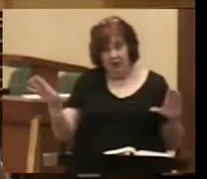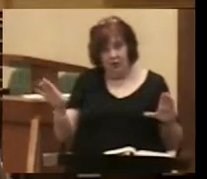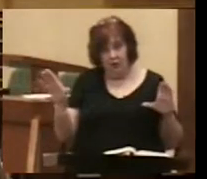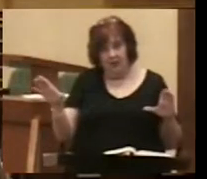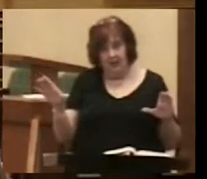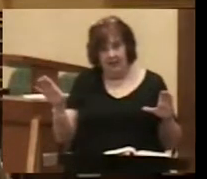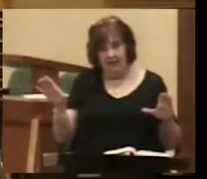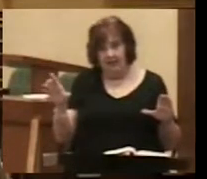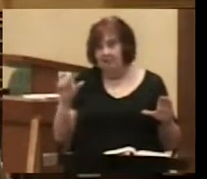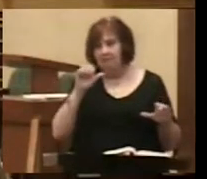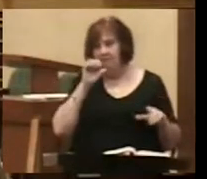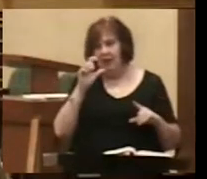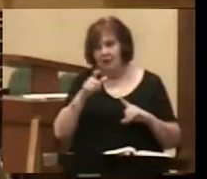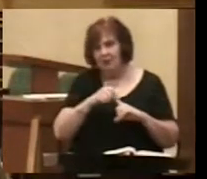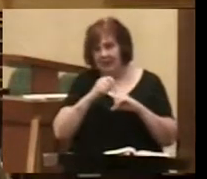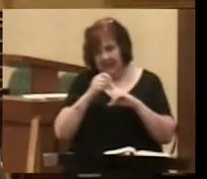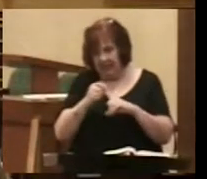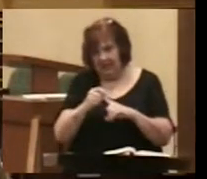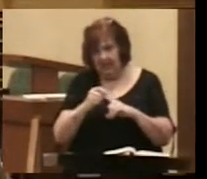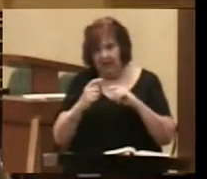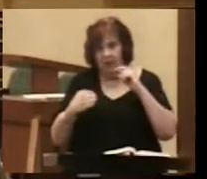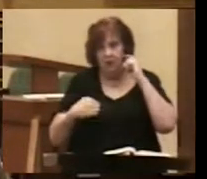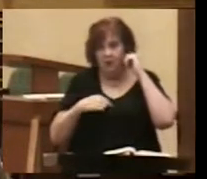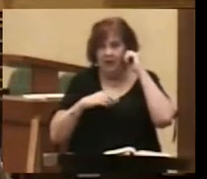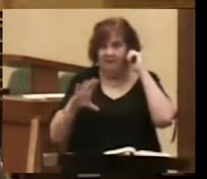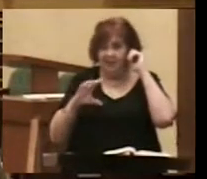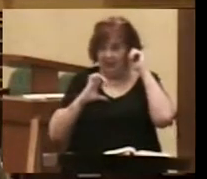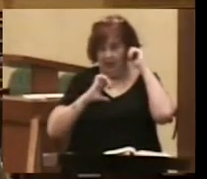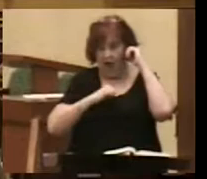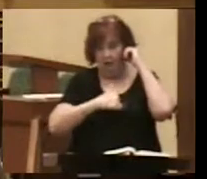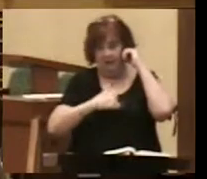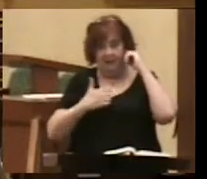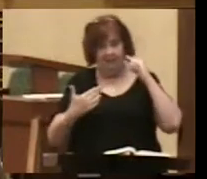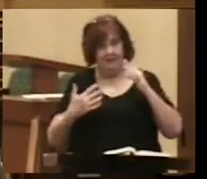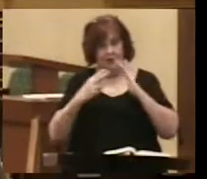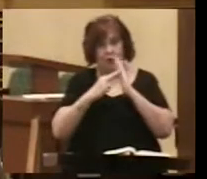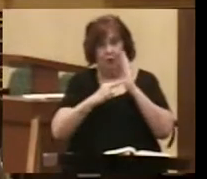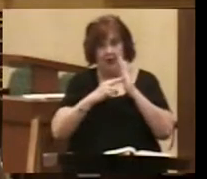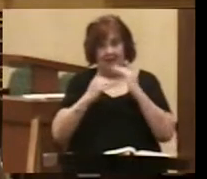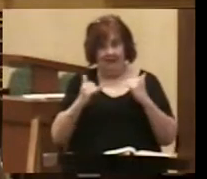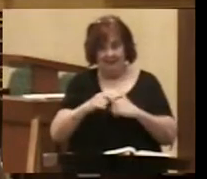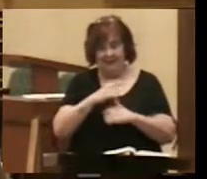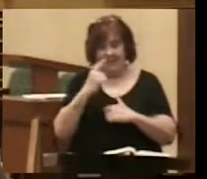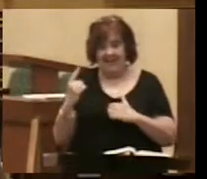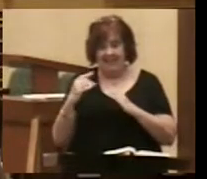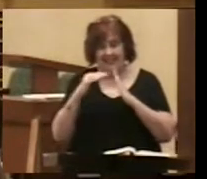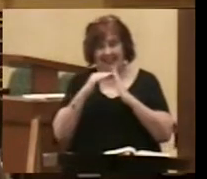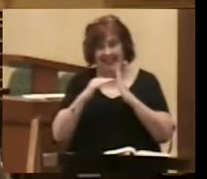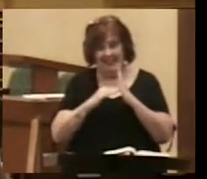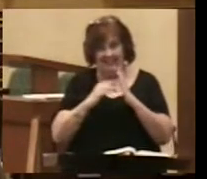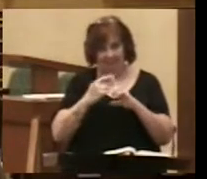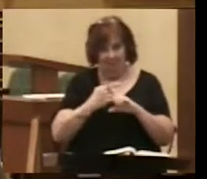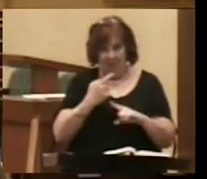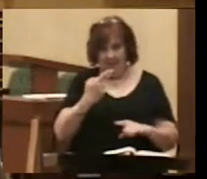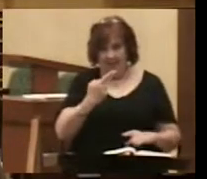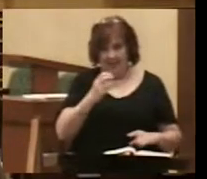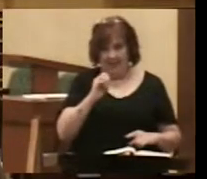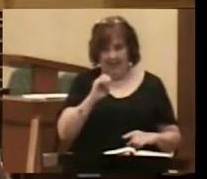they are not unique. We have done it ourselves in the reading of today's lesson from Hebrews.